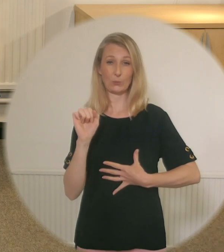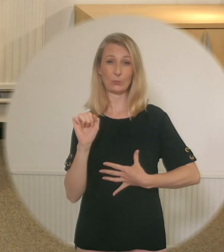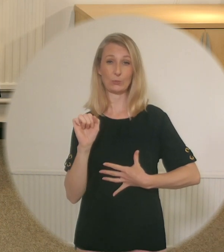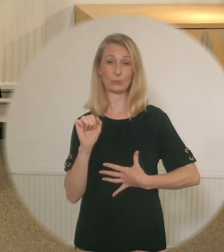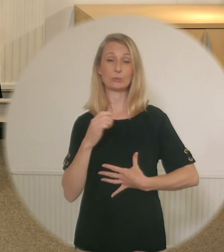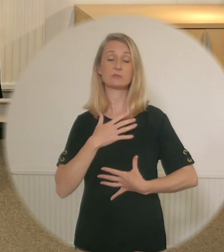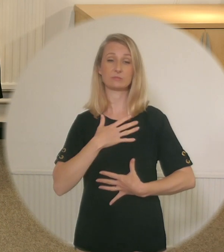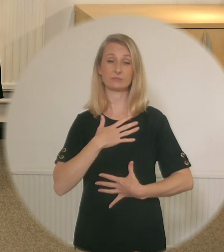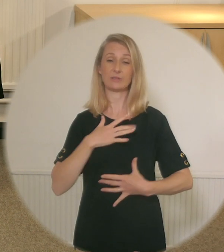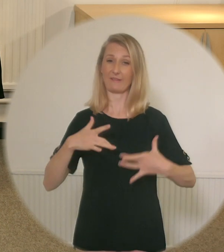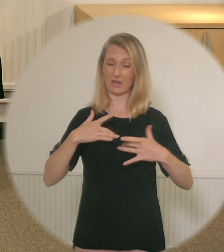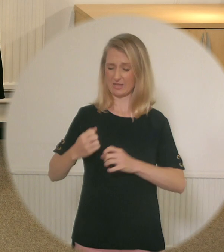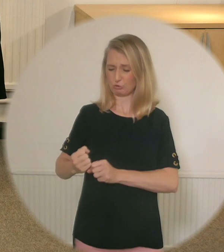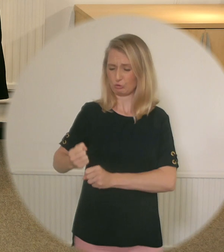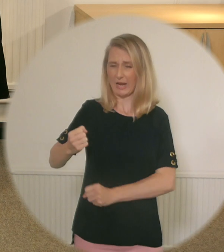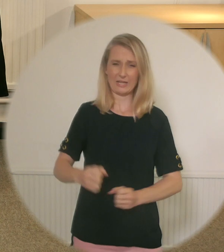Feel the stretch in the legs.